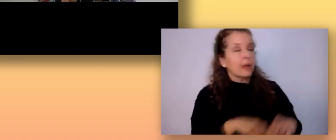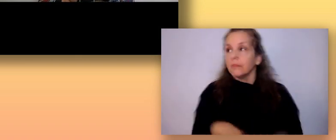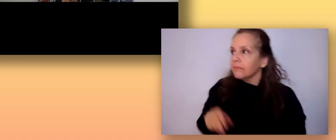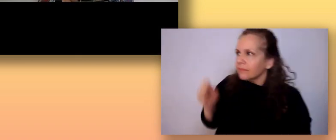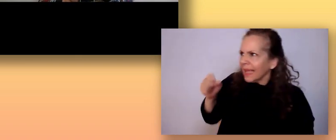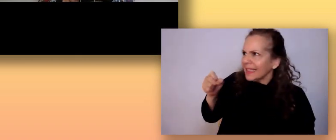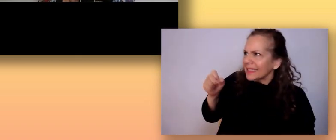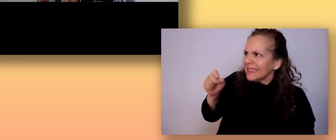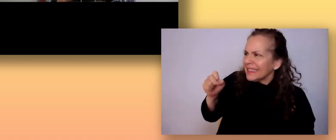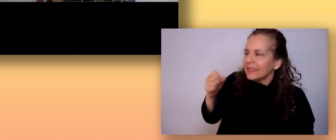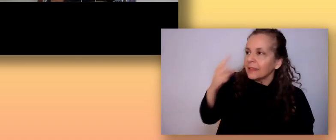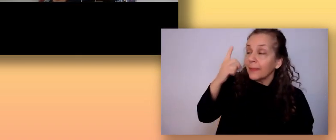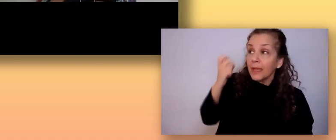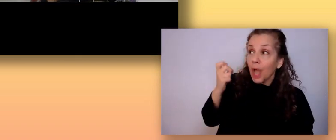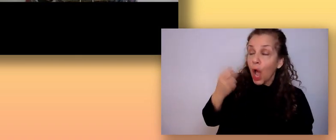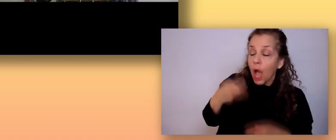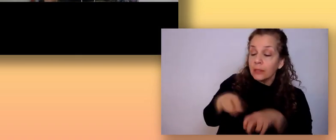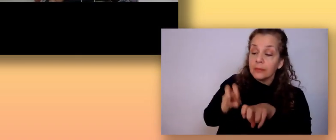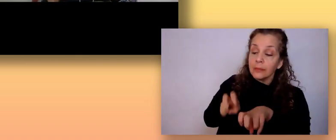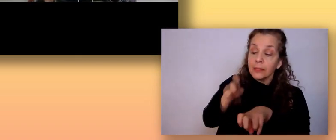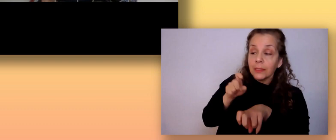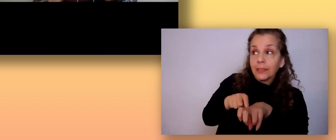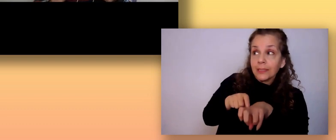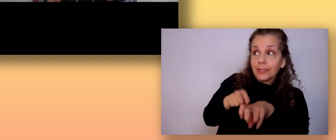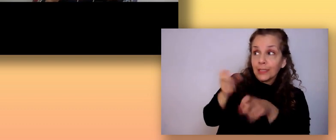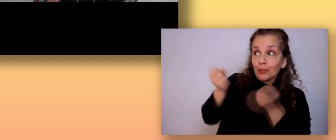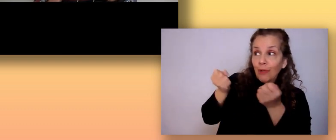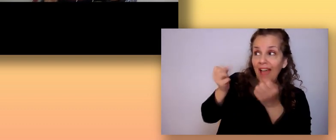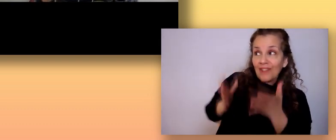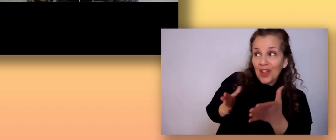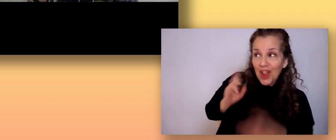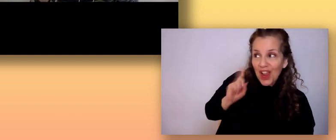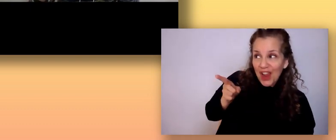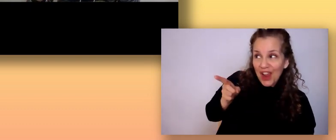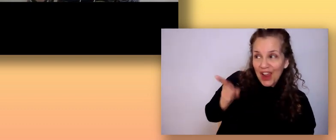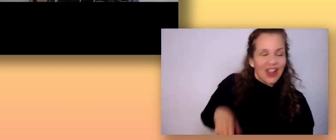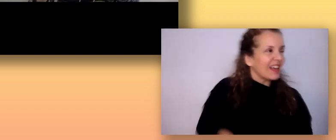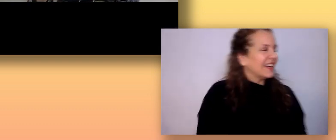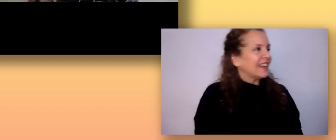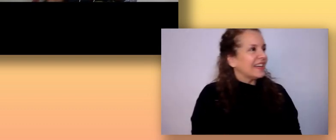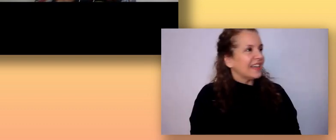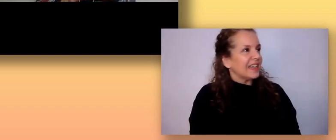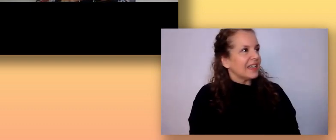Good, because the spot is in the driver's seat.